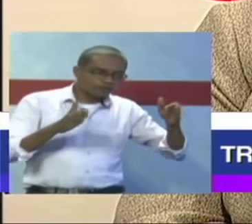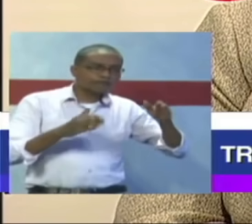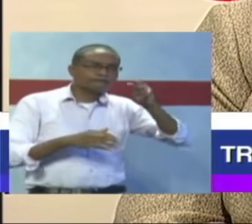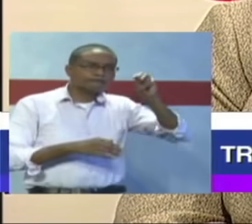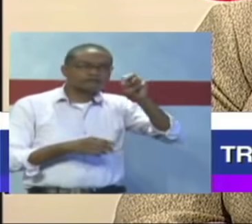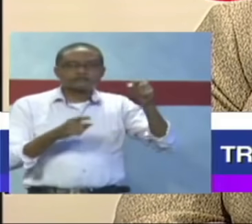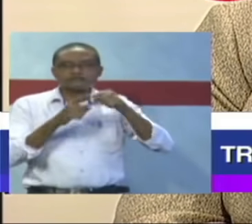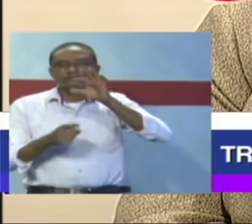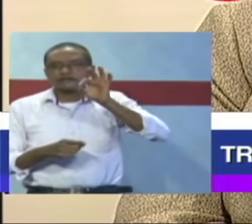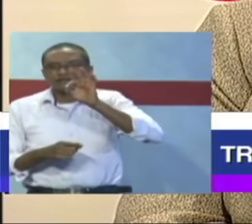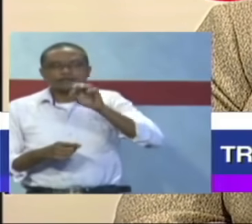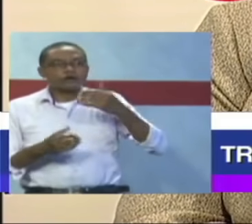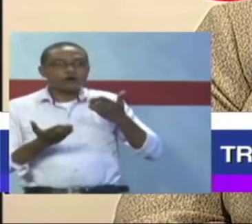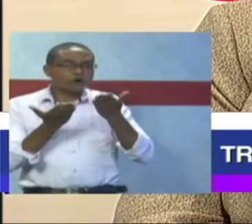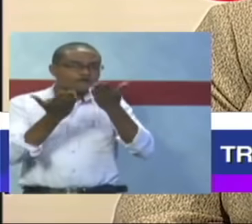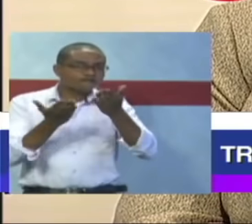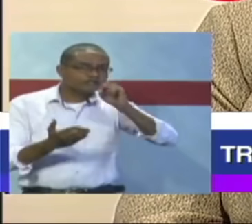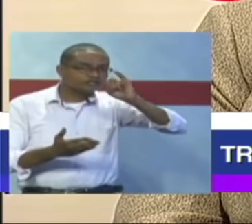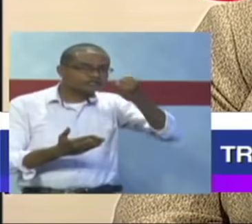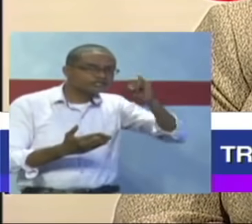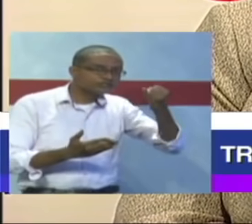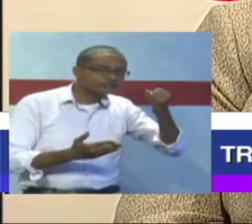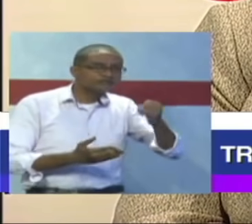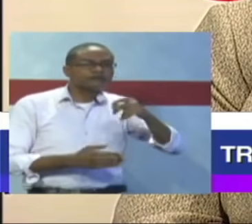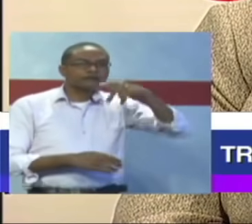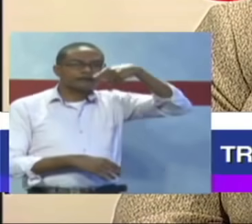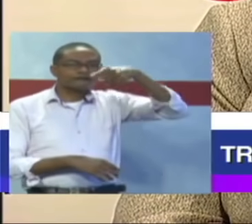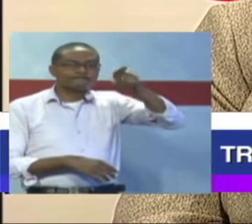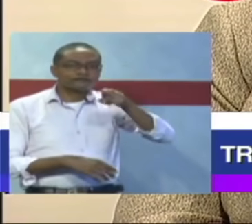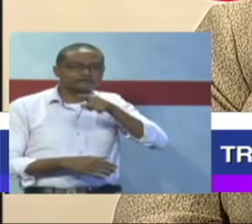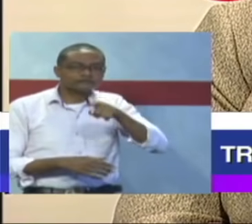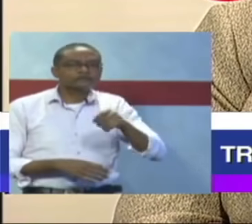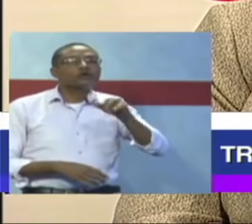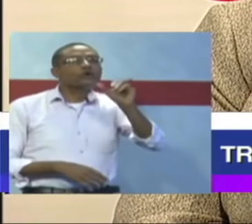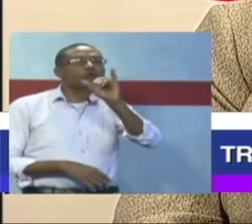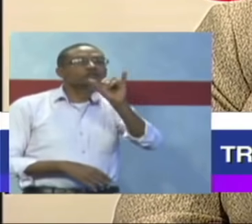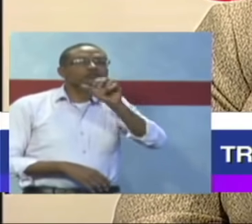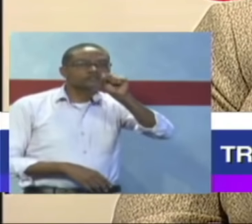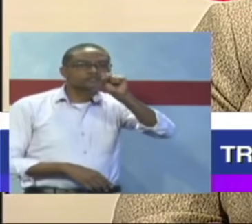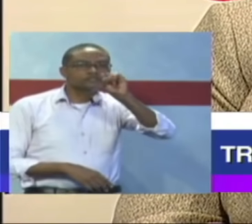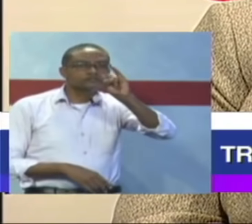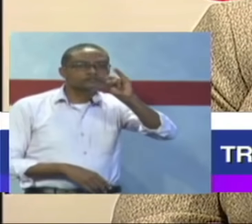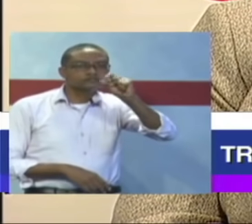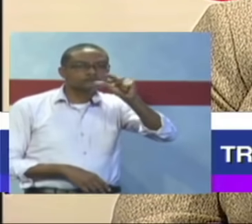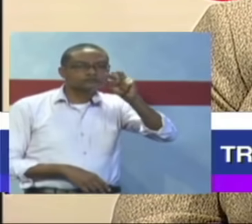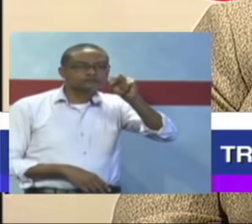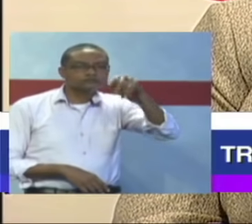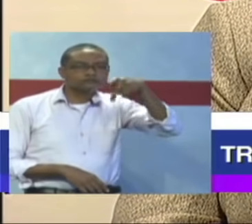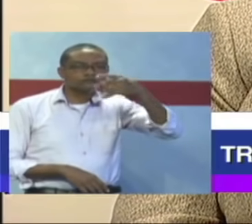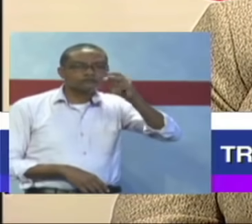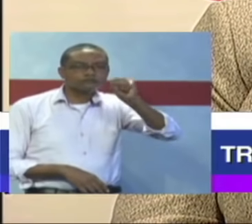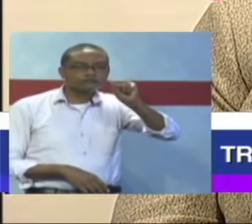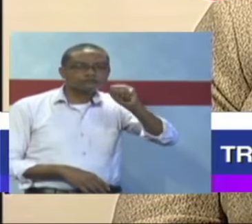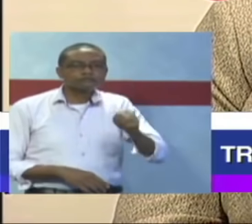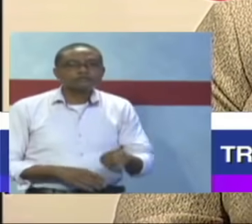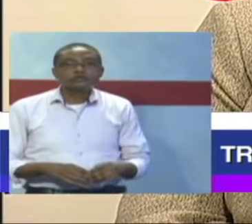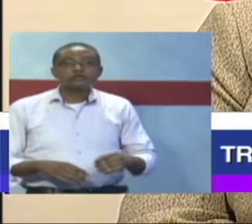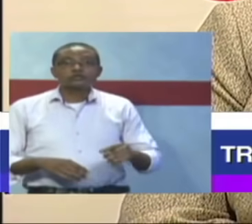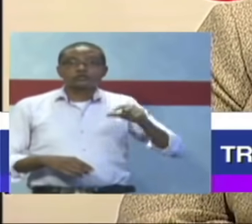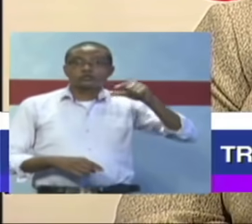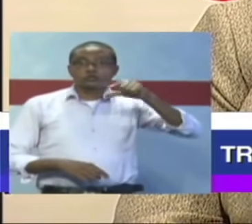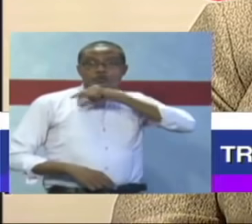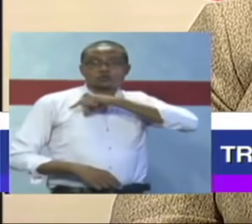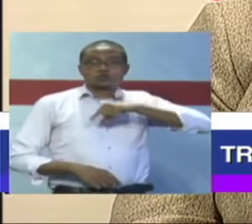offer the J&J, Johnson & Johnson vaccine, the Pfizer vaccine, as well as the Cyanofarm vaccine. And at the Paddock, Queen's